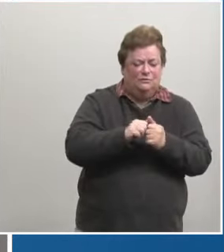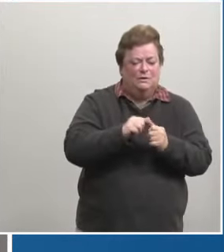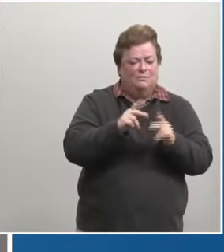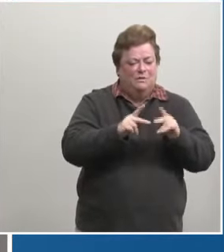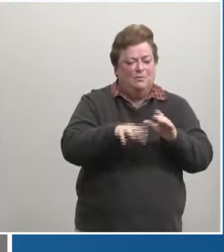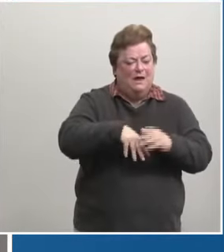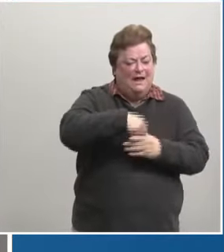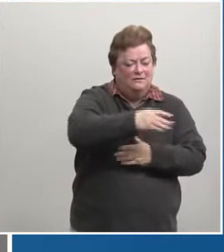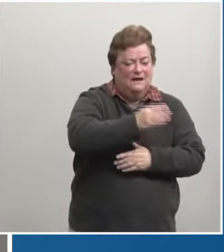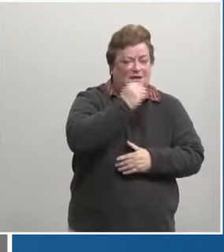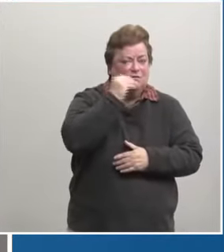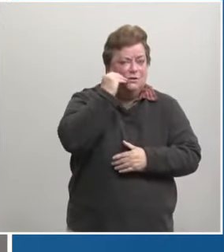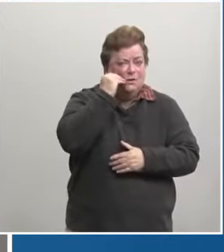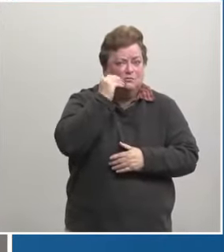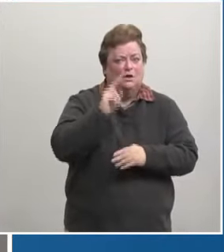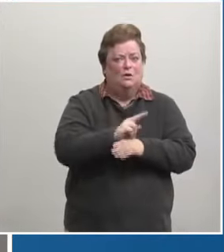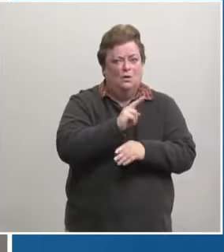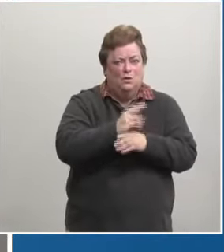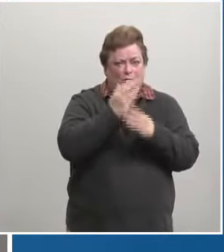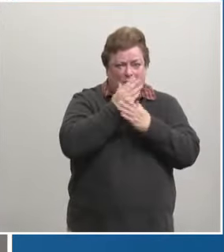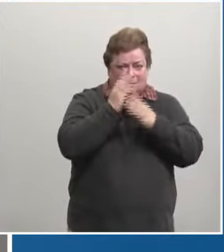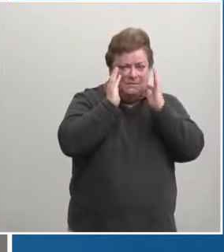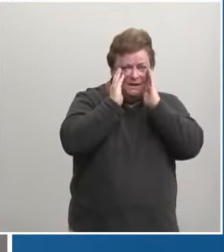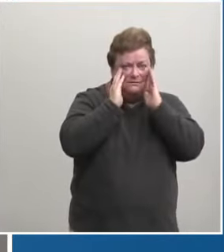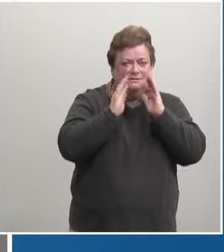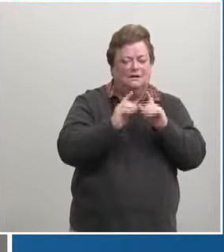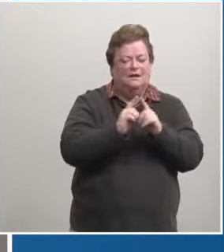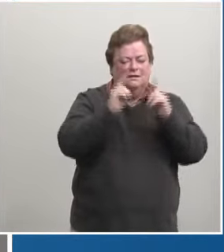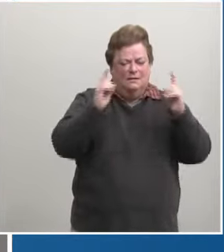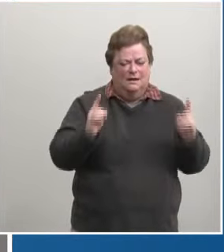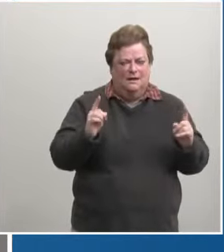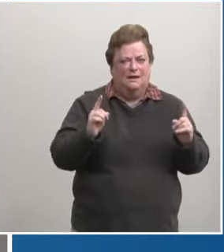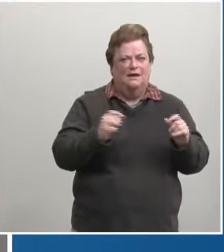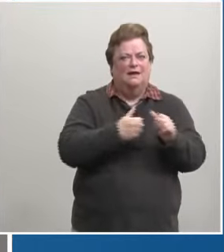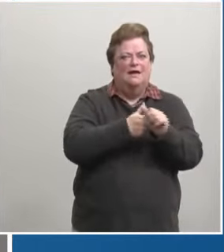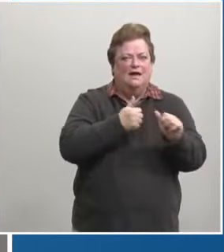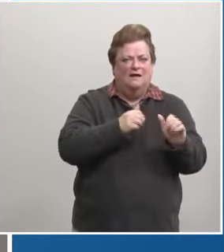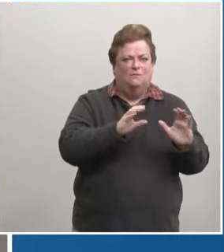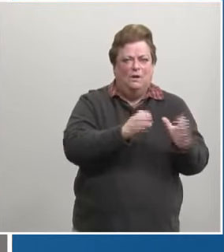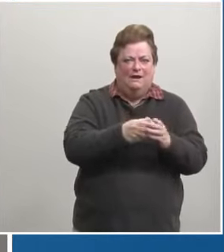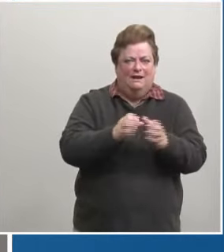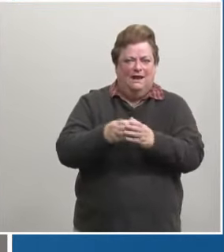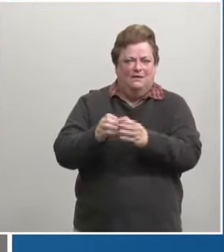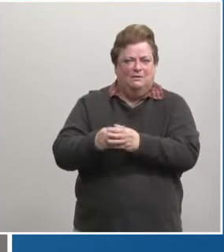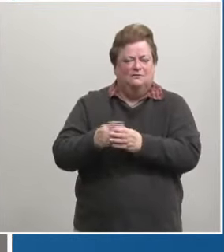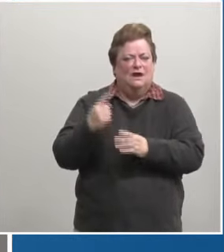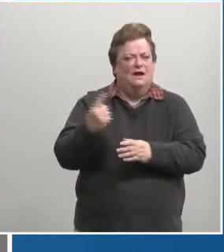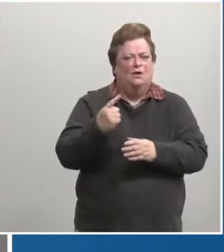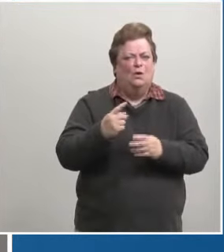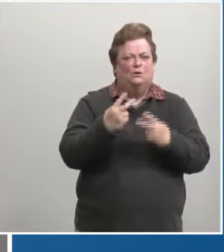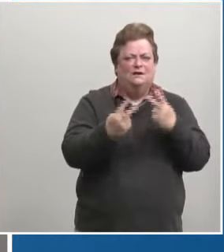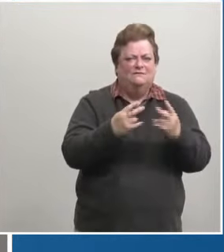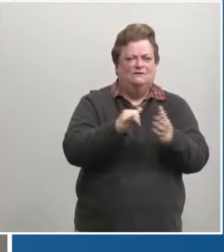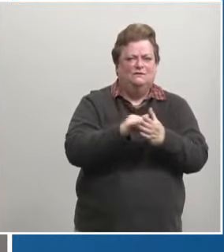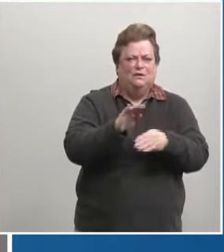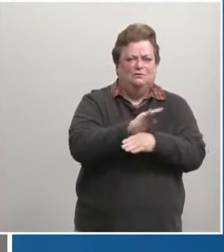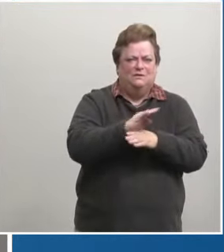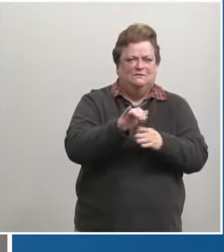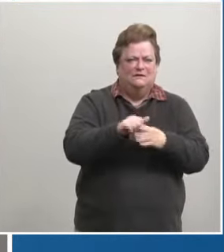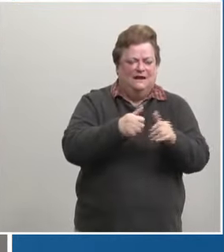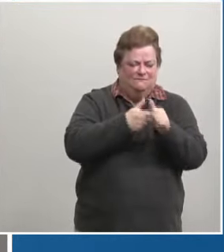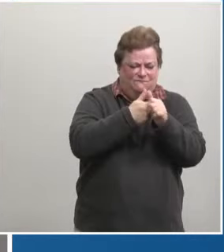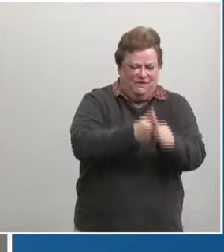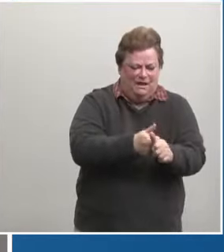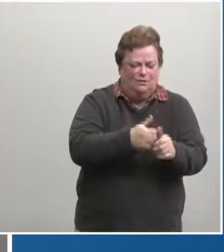their household, wear face masks, maintain physical distance, avoid gatherings, and only visit businesses that follow